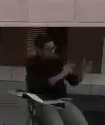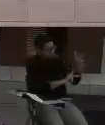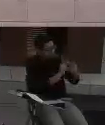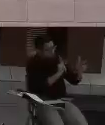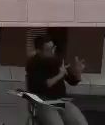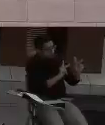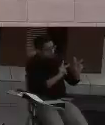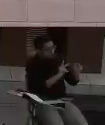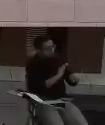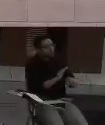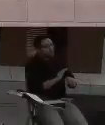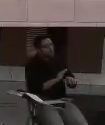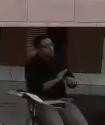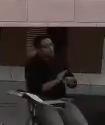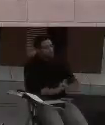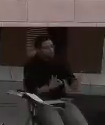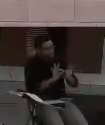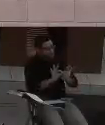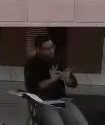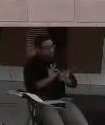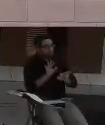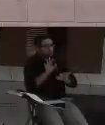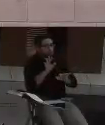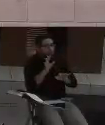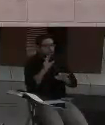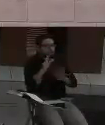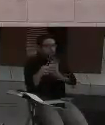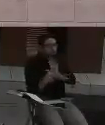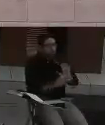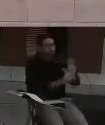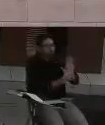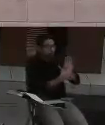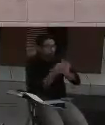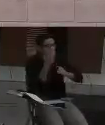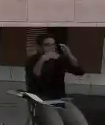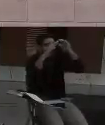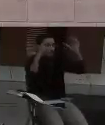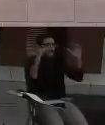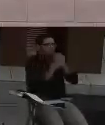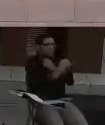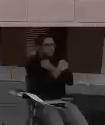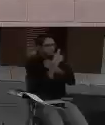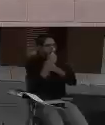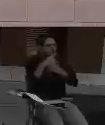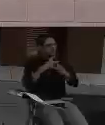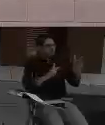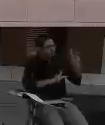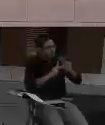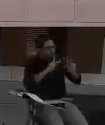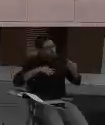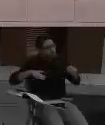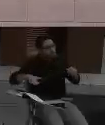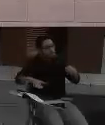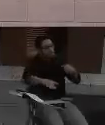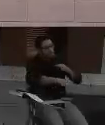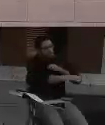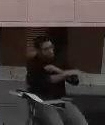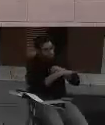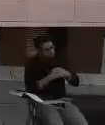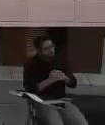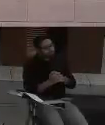heaven on earth. It's to be aware of the thoughts and then to transform those